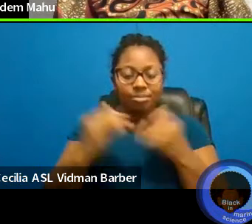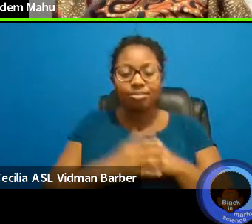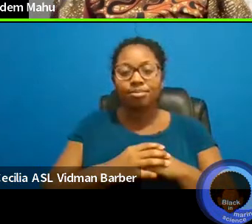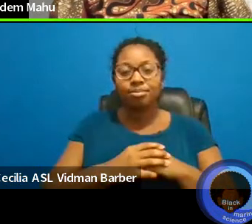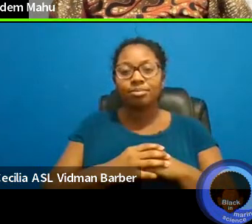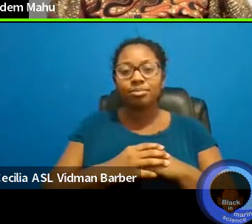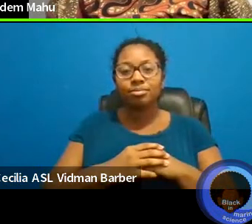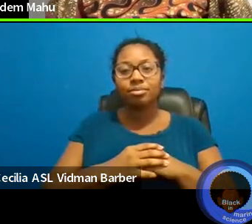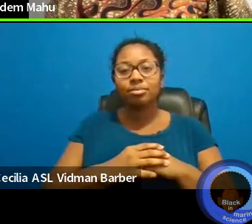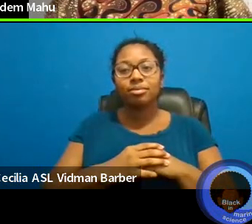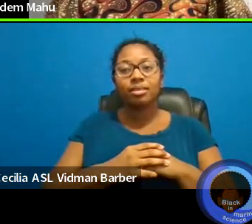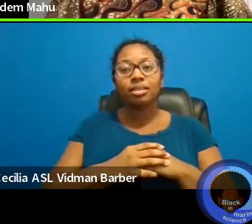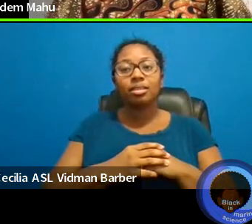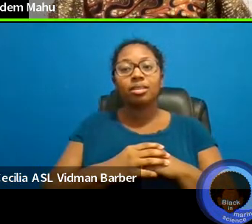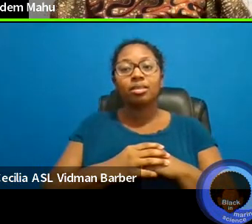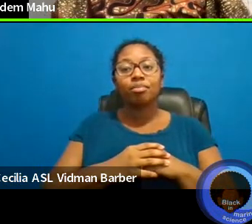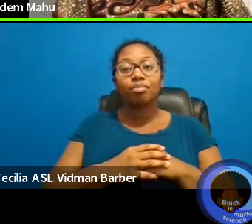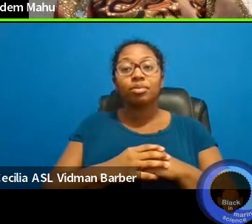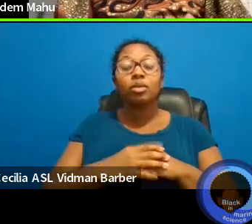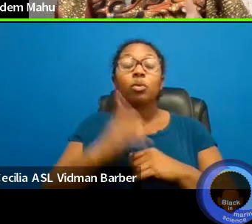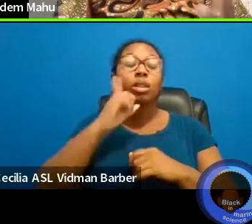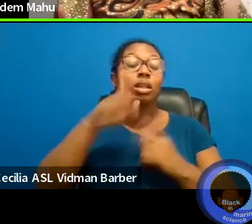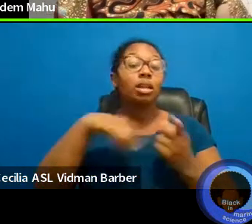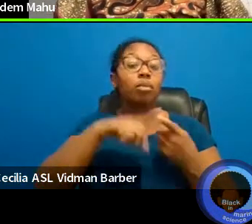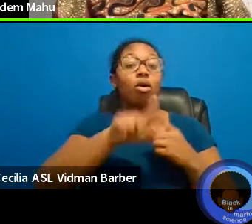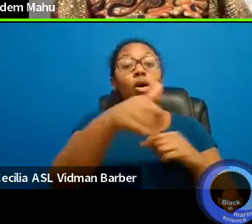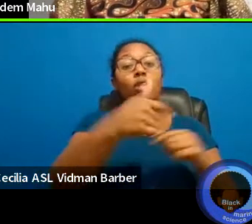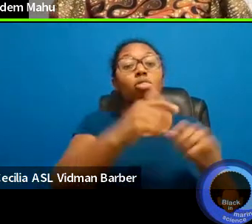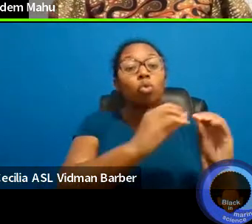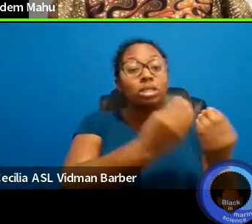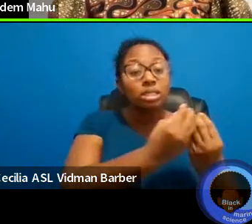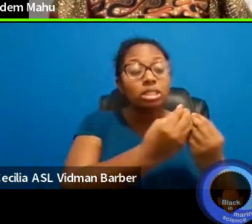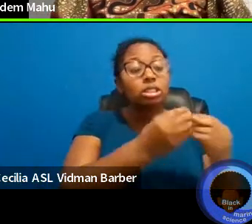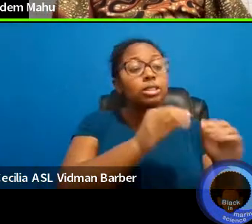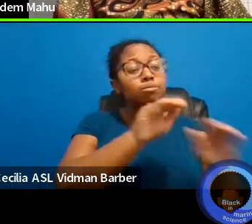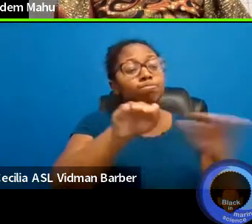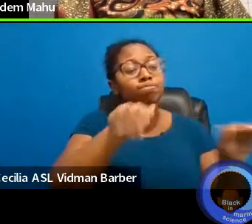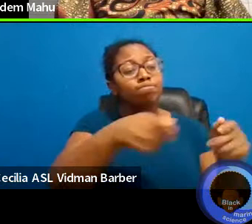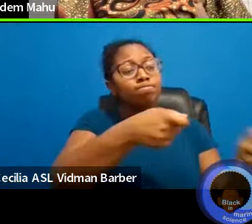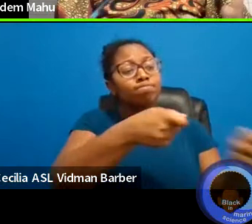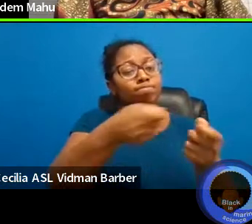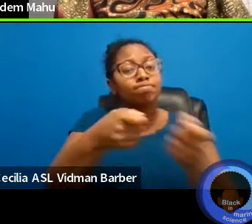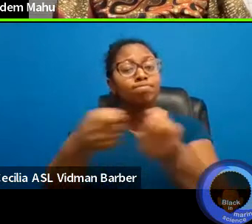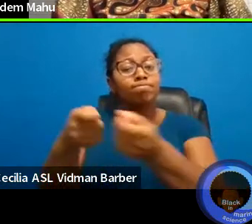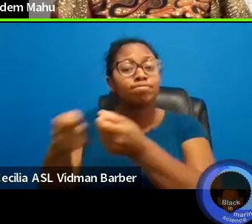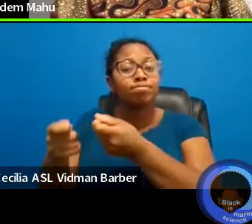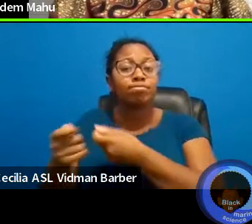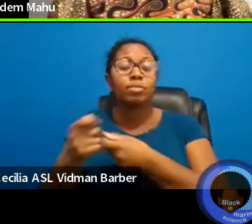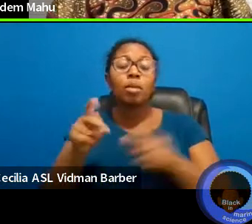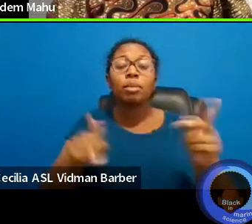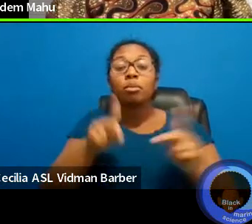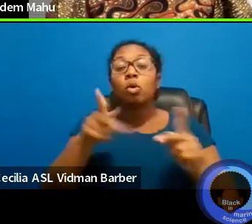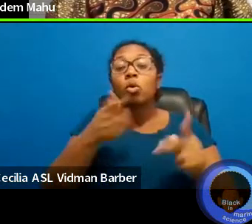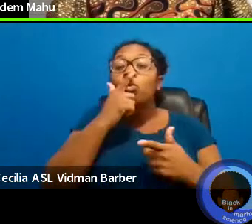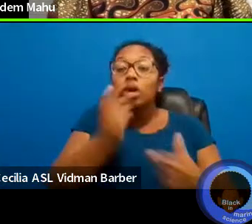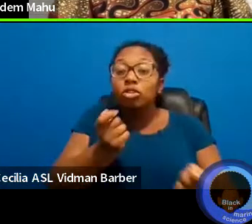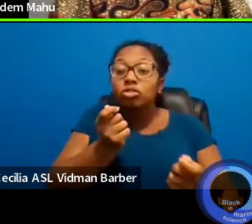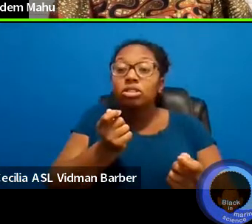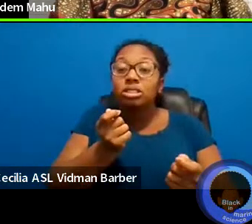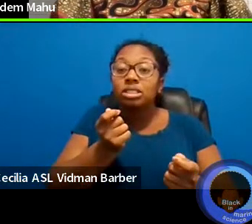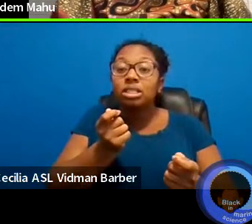involving funding organizations and people who are interested in developing capacity in marine science in